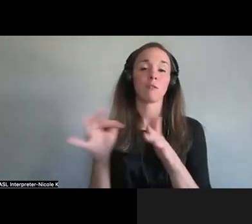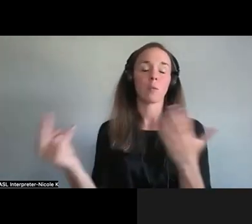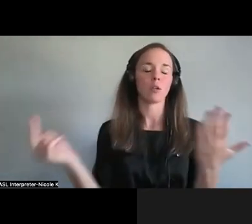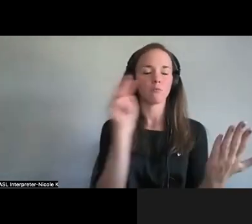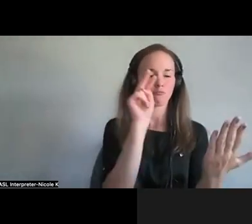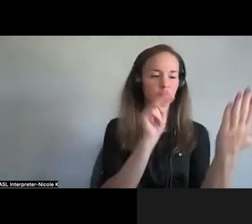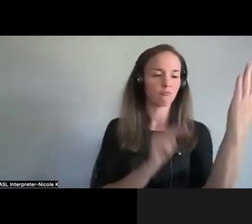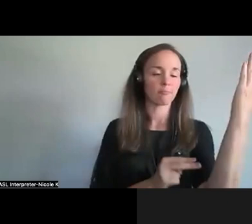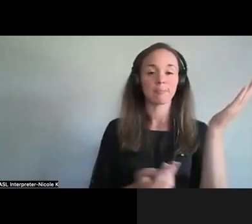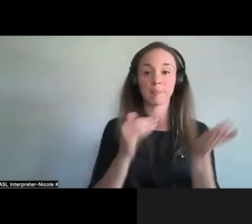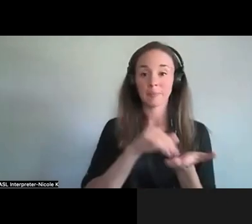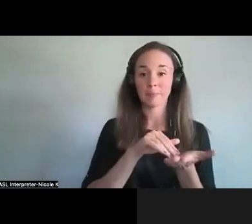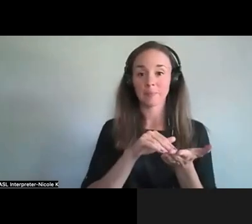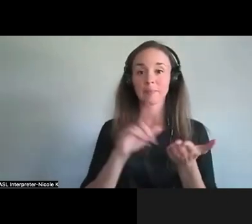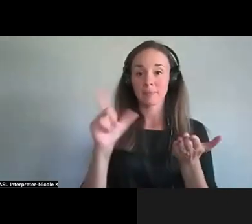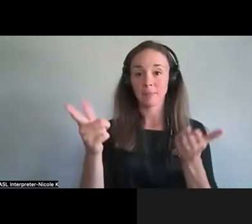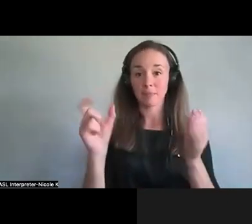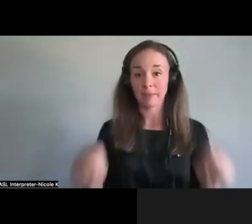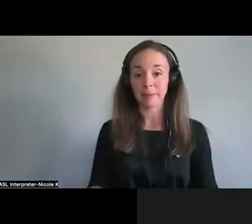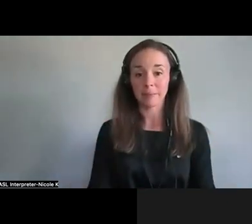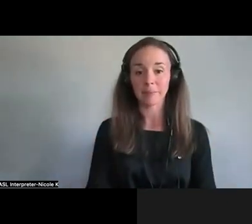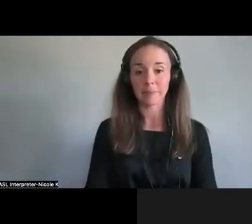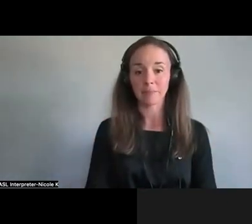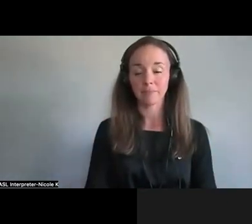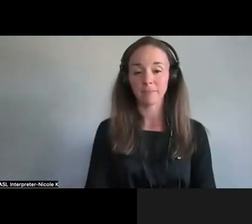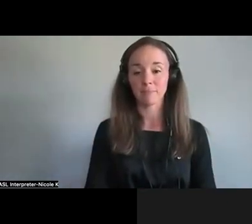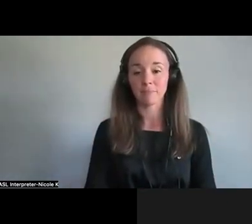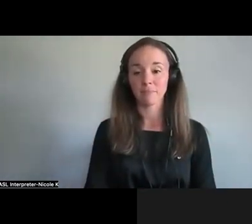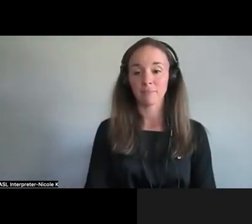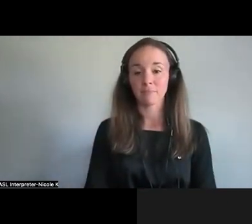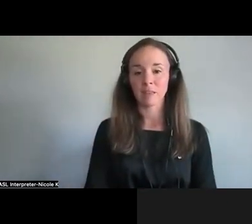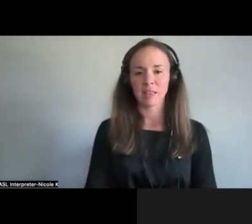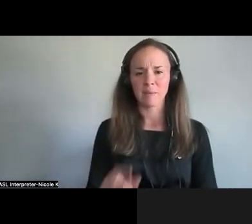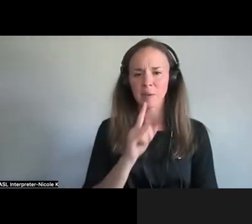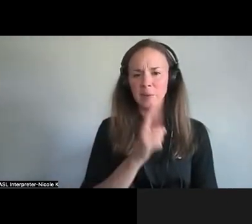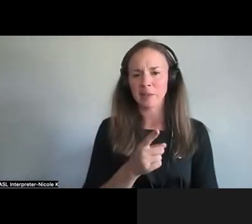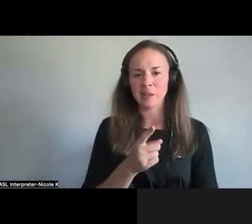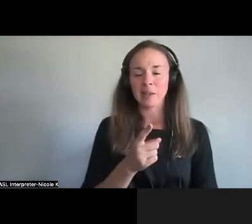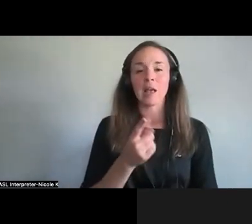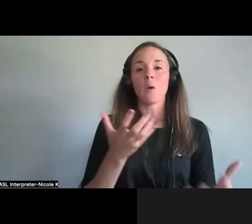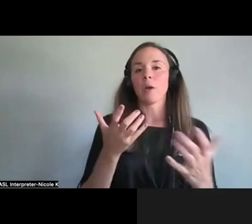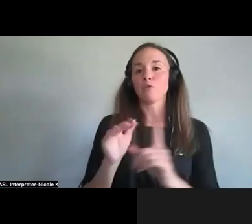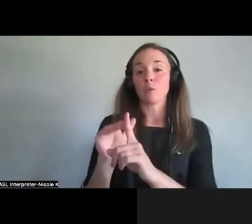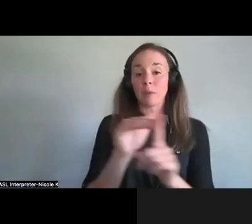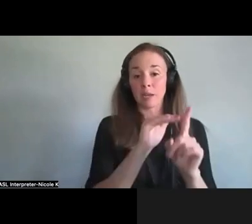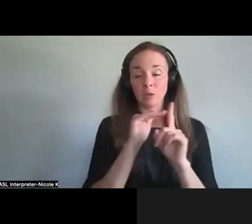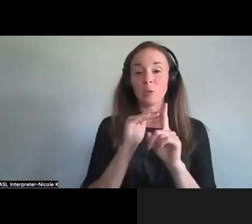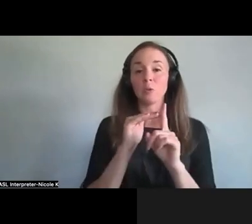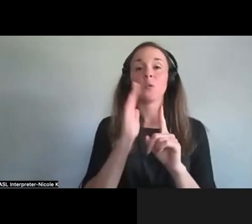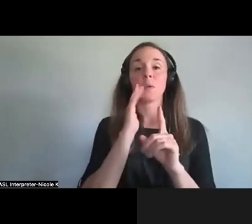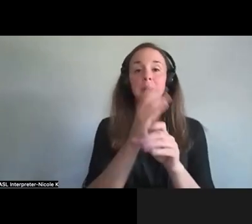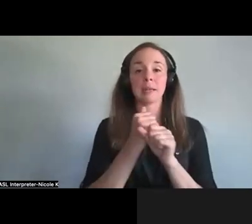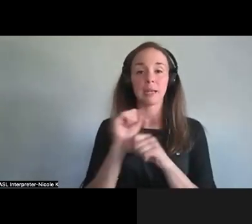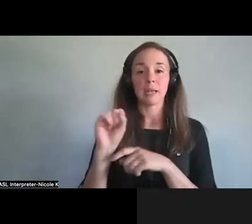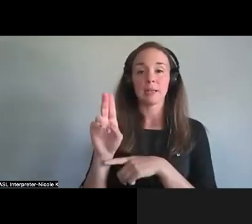to that. And aside from that, just a few wrap up reminders that you will be getting a